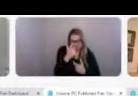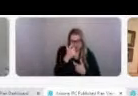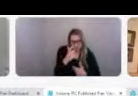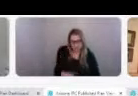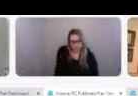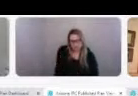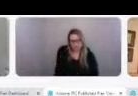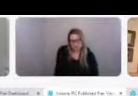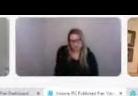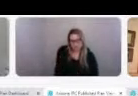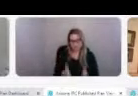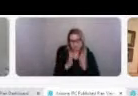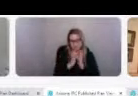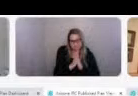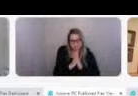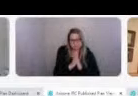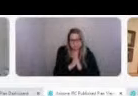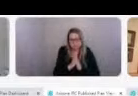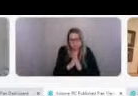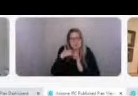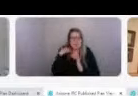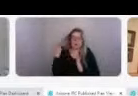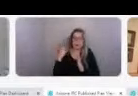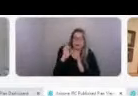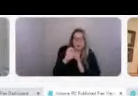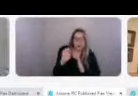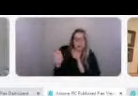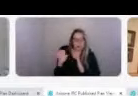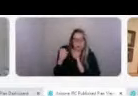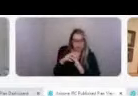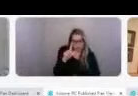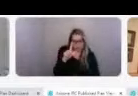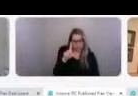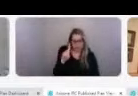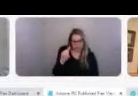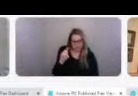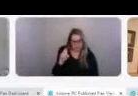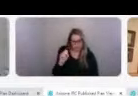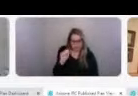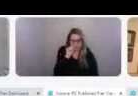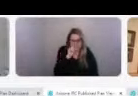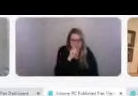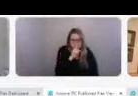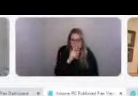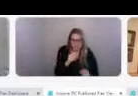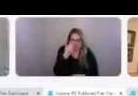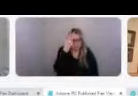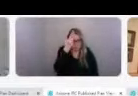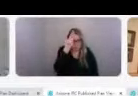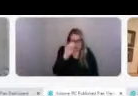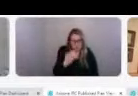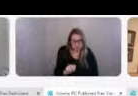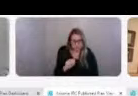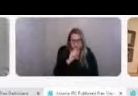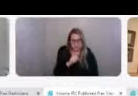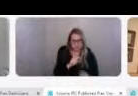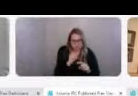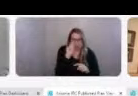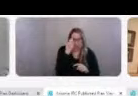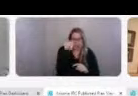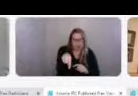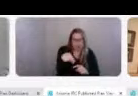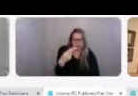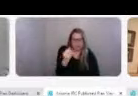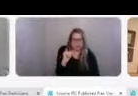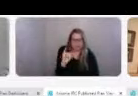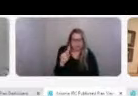so i request that the east border of ld4 be scottsdale road from north to south without jogging over to hayden road at any